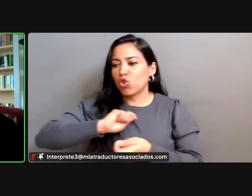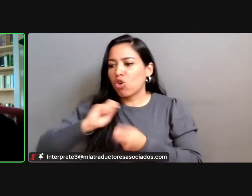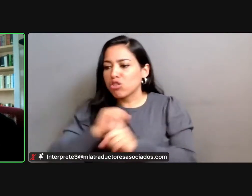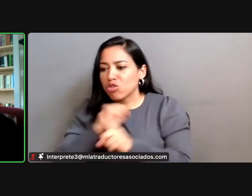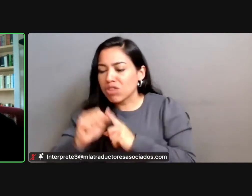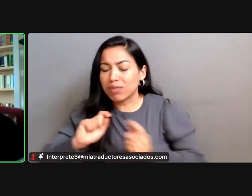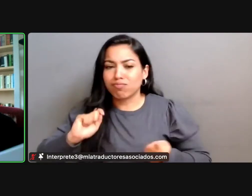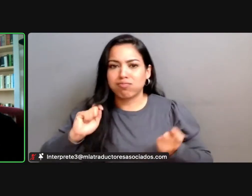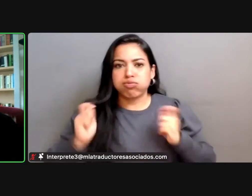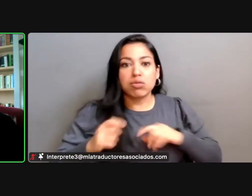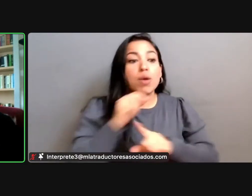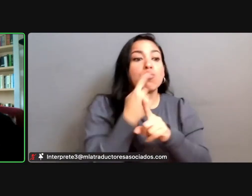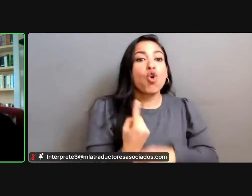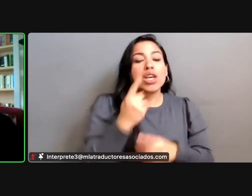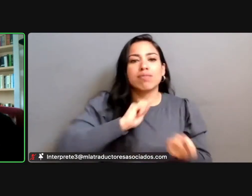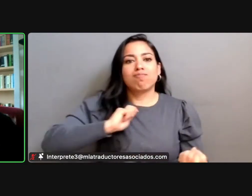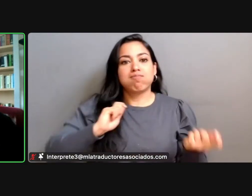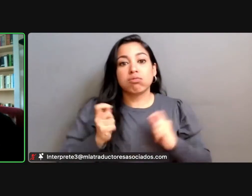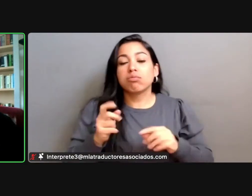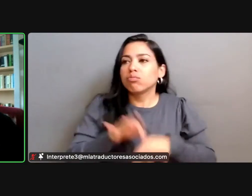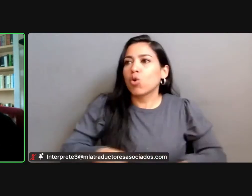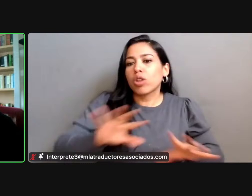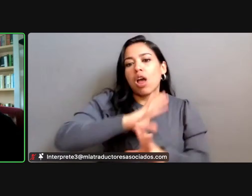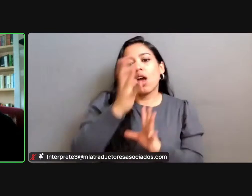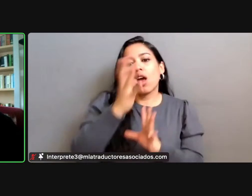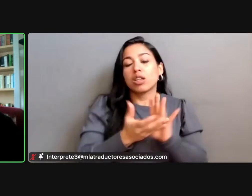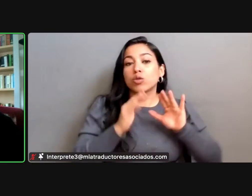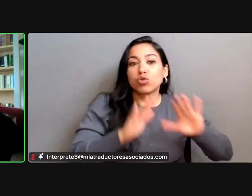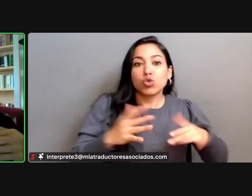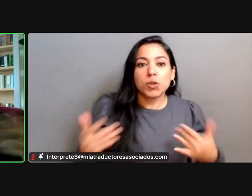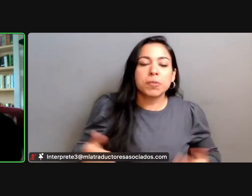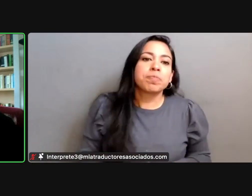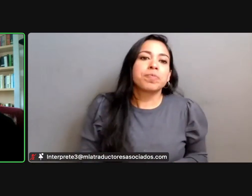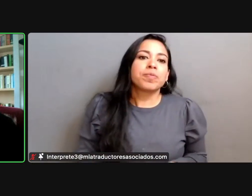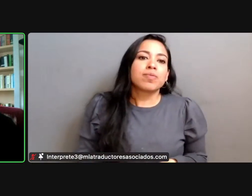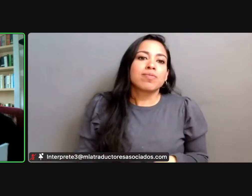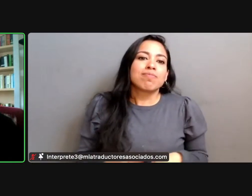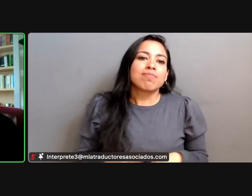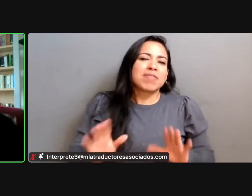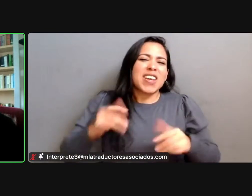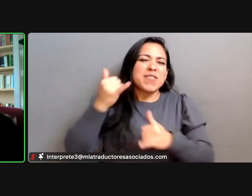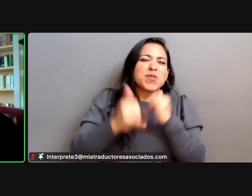shown some social, technological, and political changes.